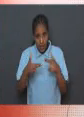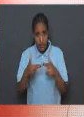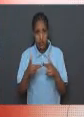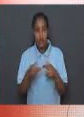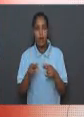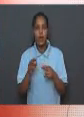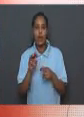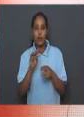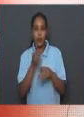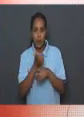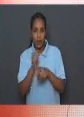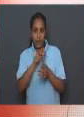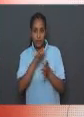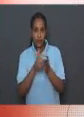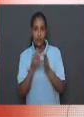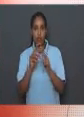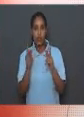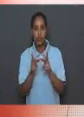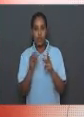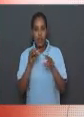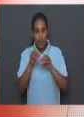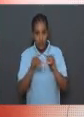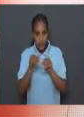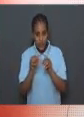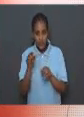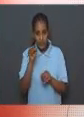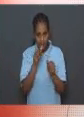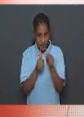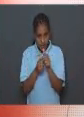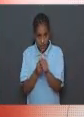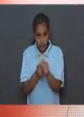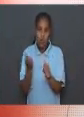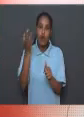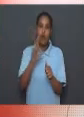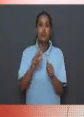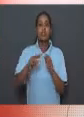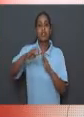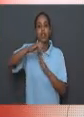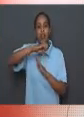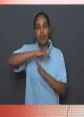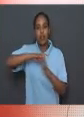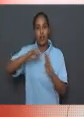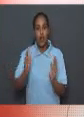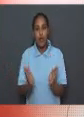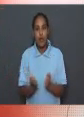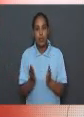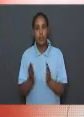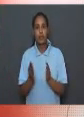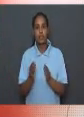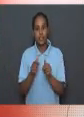a metal from its position in the activity series, or the electromotive